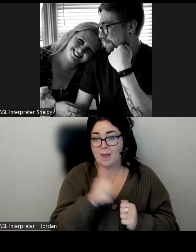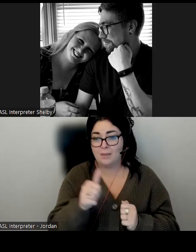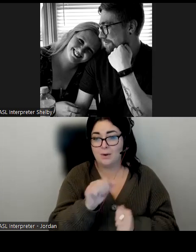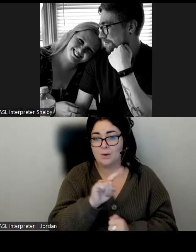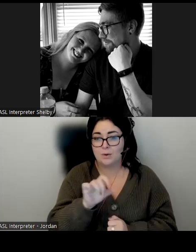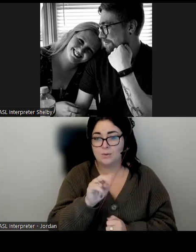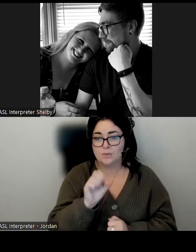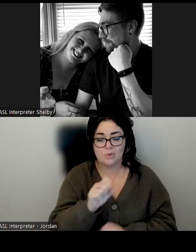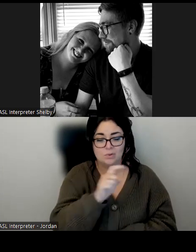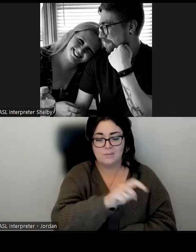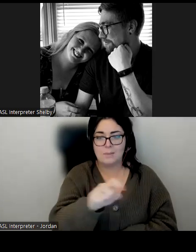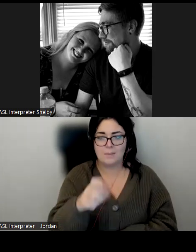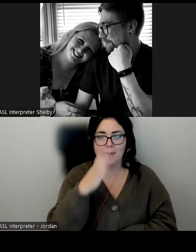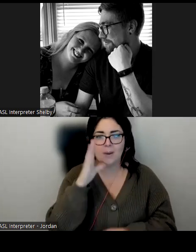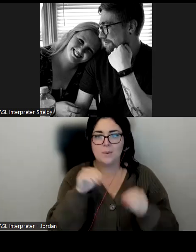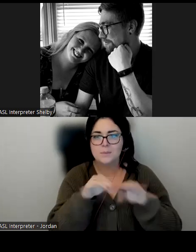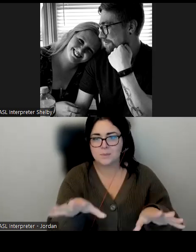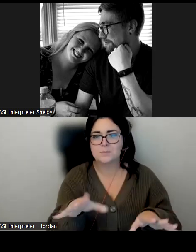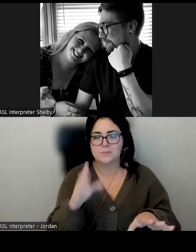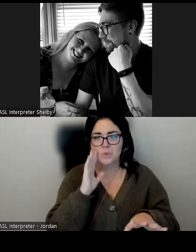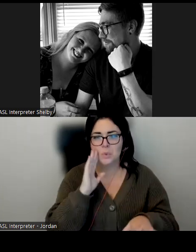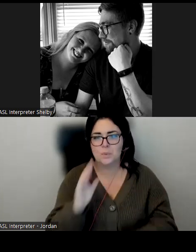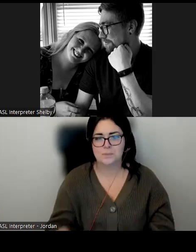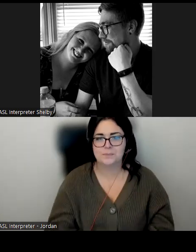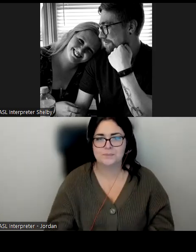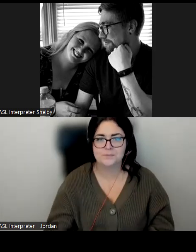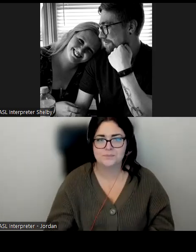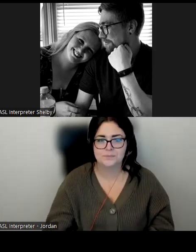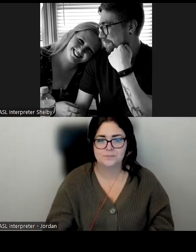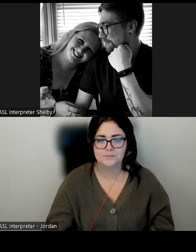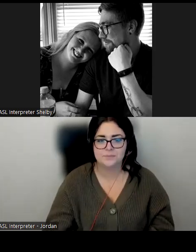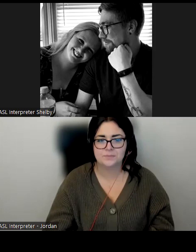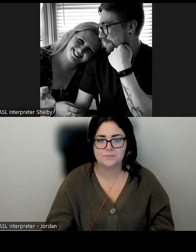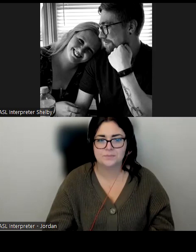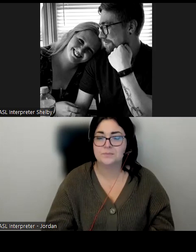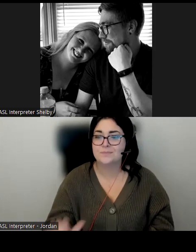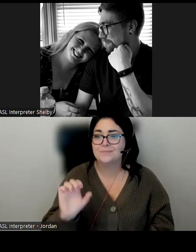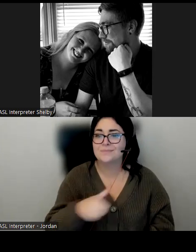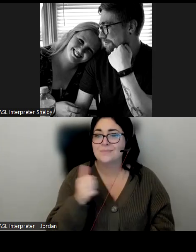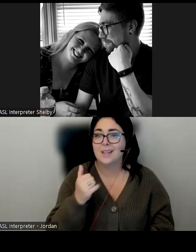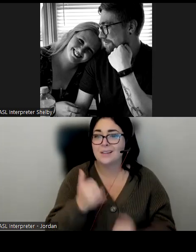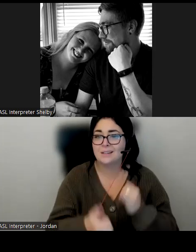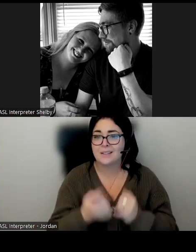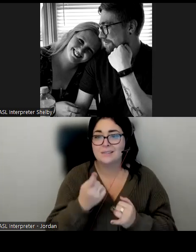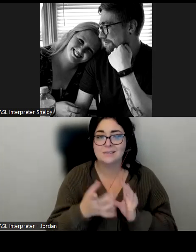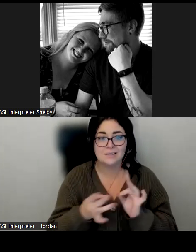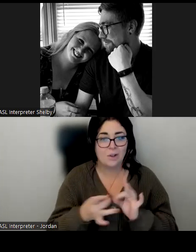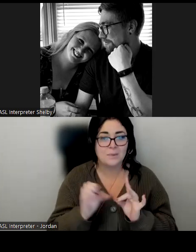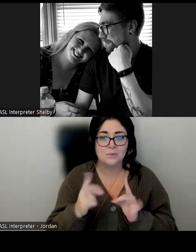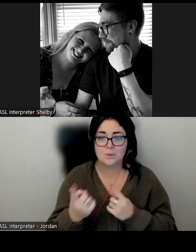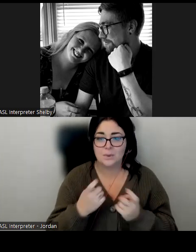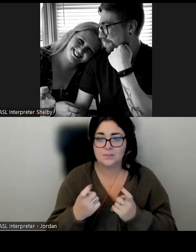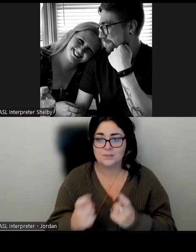that I will be sending those out widely for the areas. Anybody else have any questions or comments that they would like to